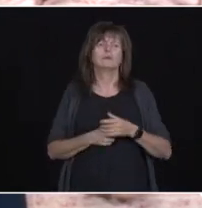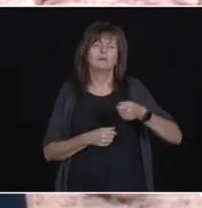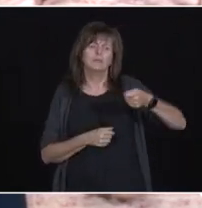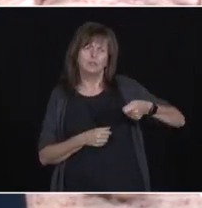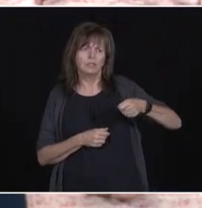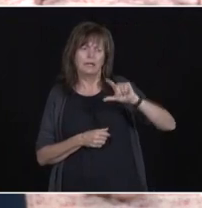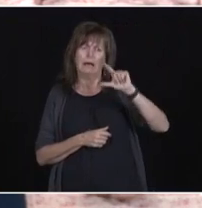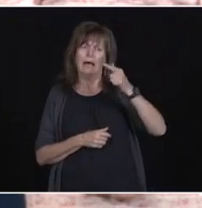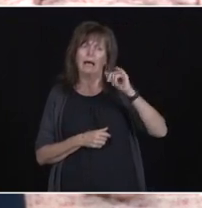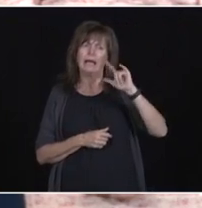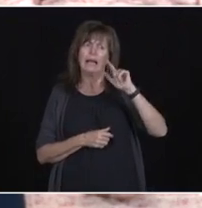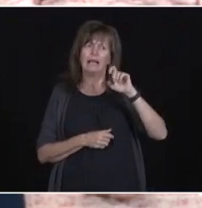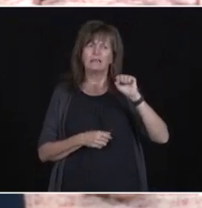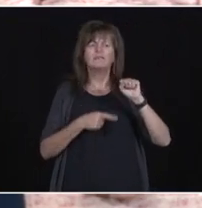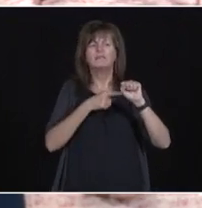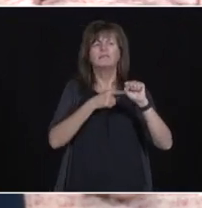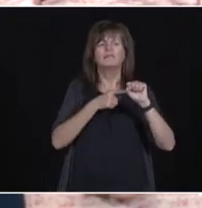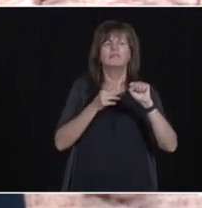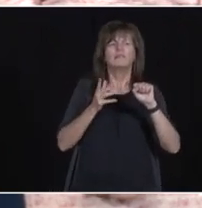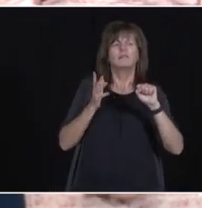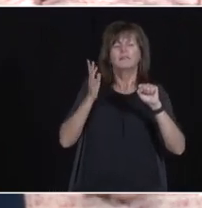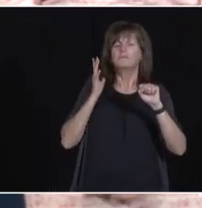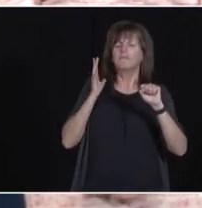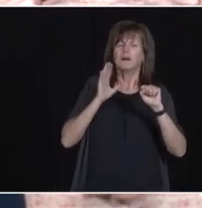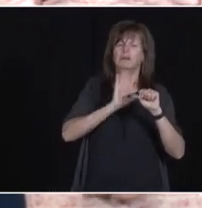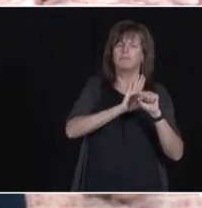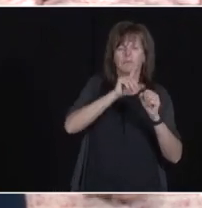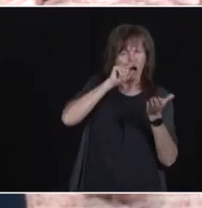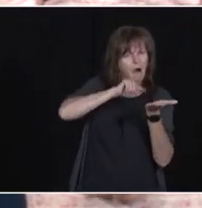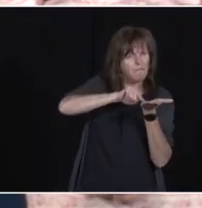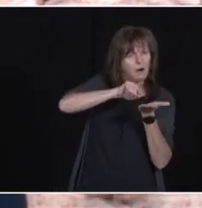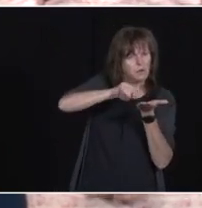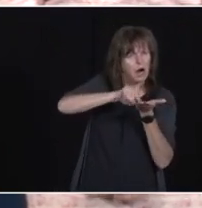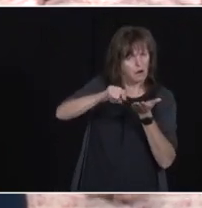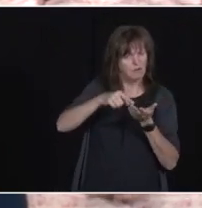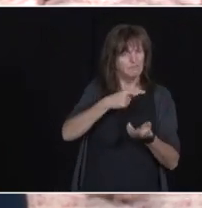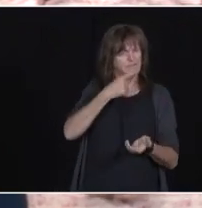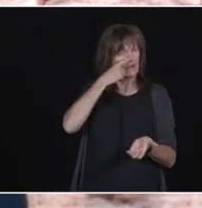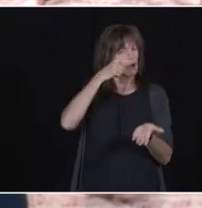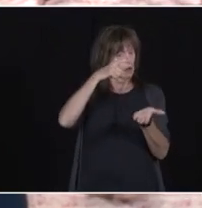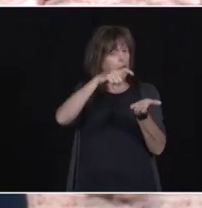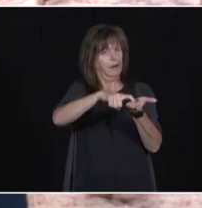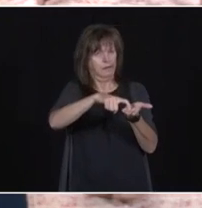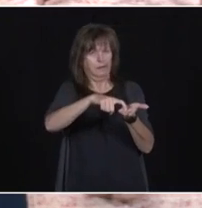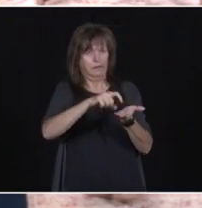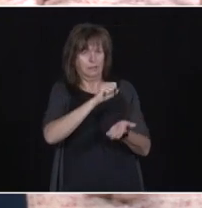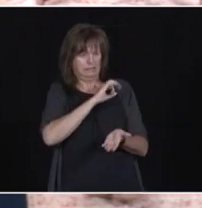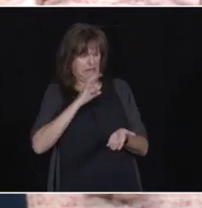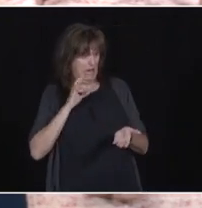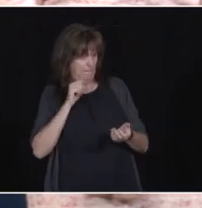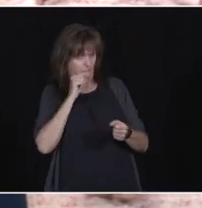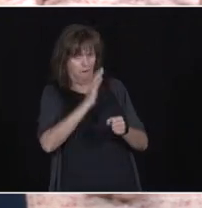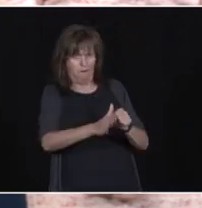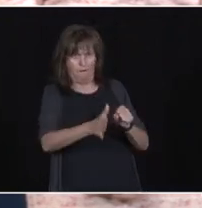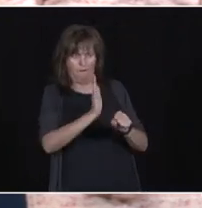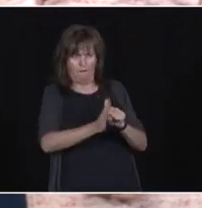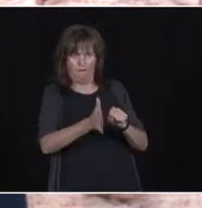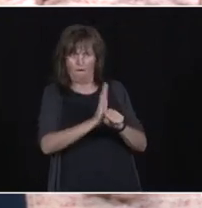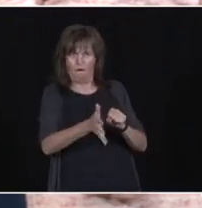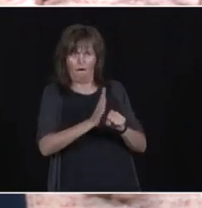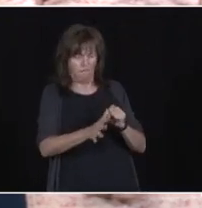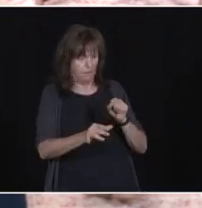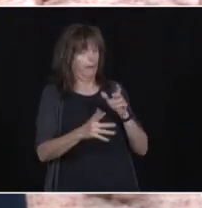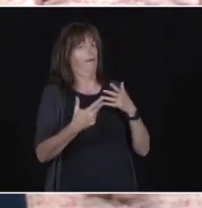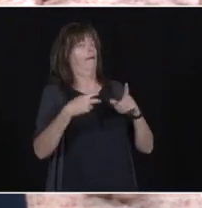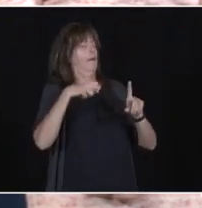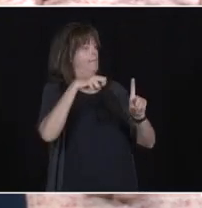that the staffing is an issue, the capacity is an issue, and that's what we've been doing as the Ministry of Long-Term Care and as a government, is